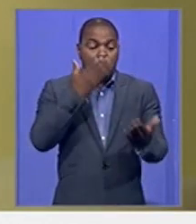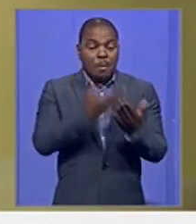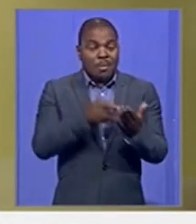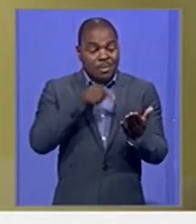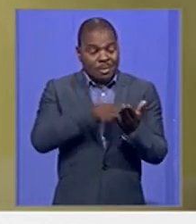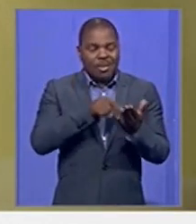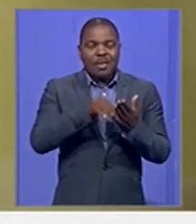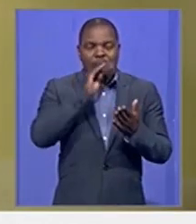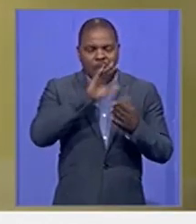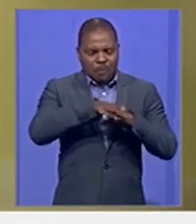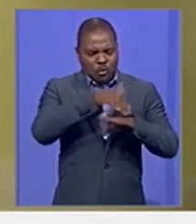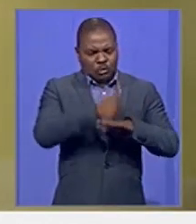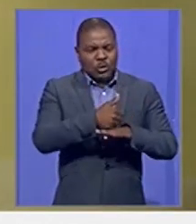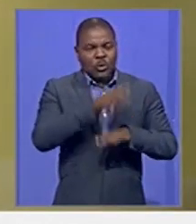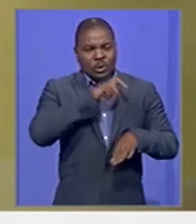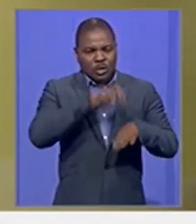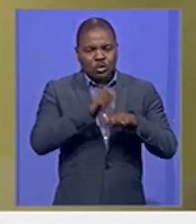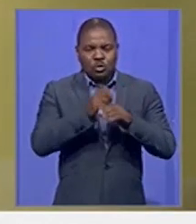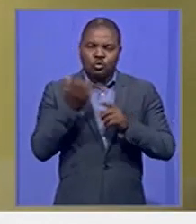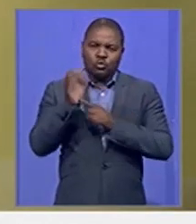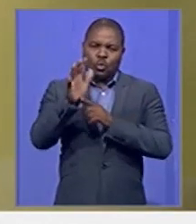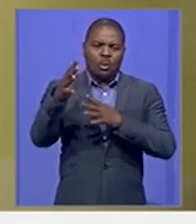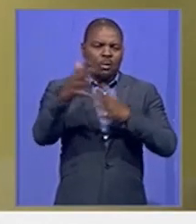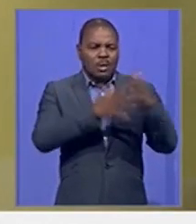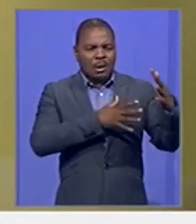foundation for greater transparency,